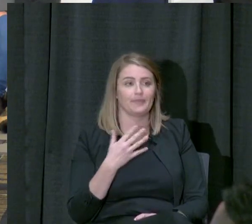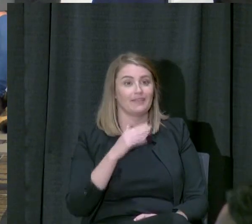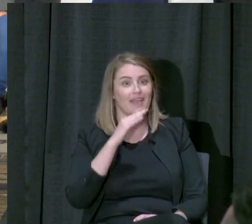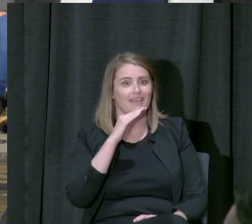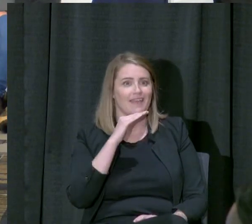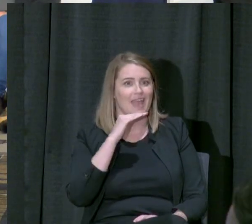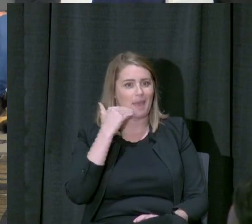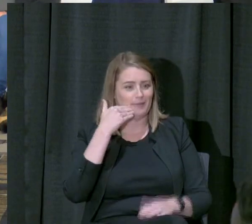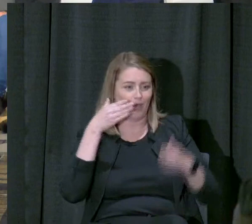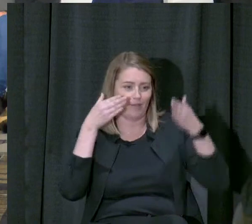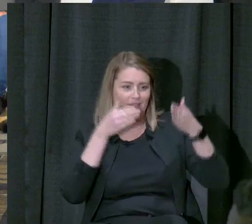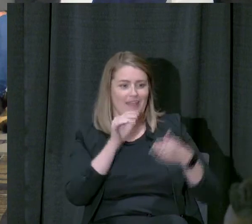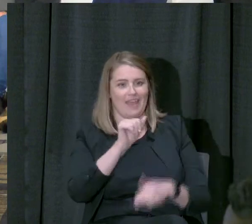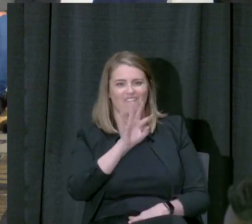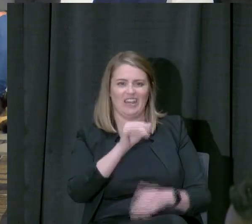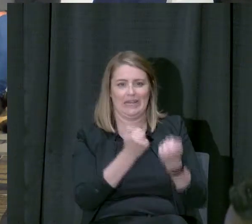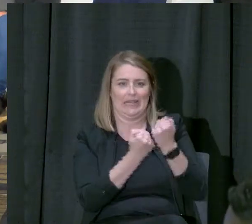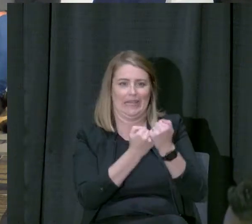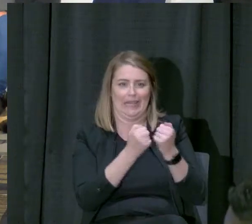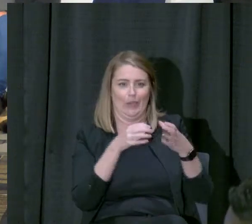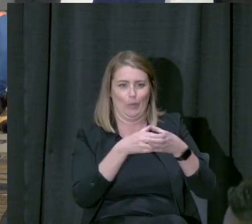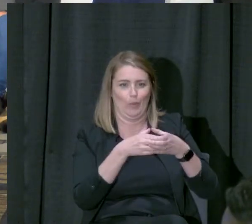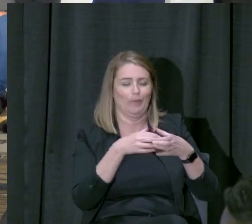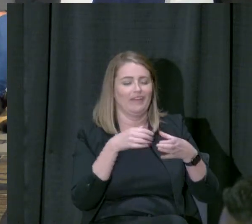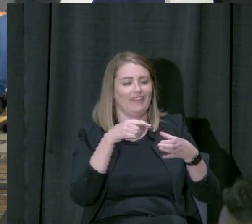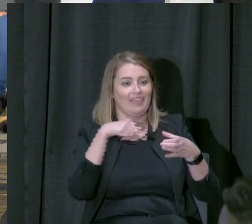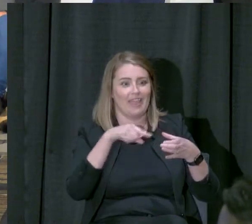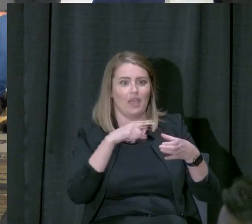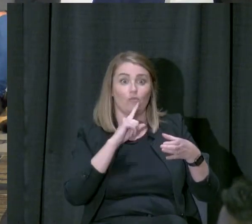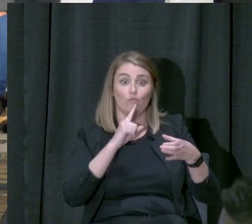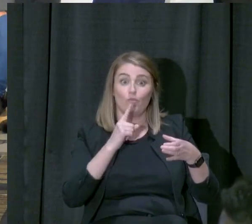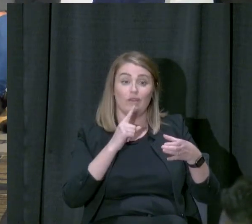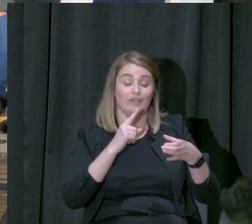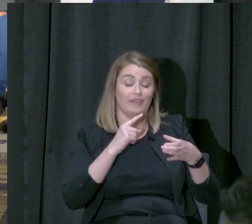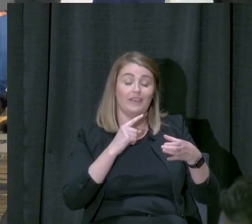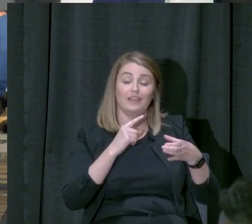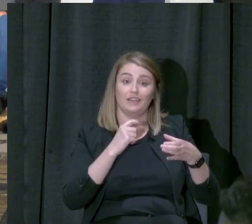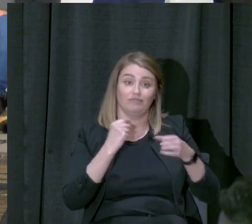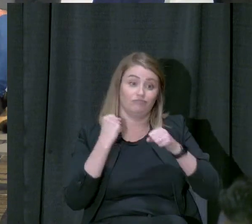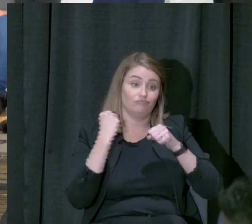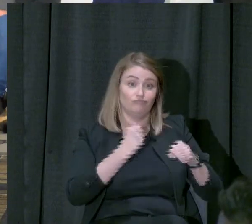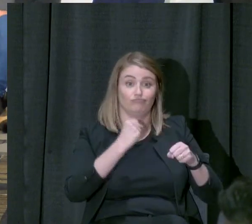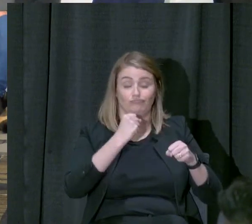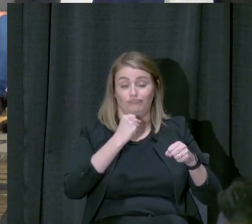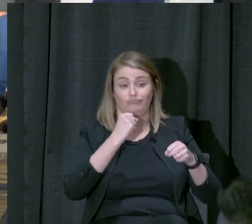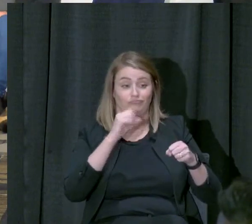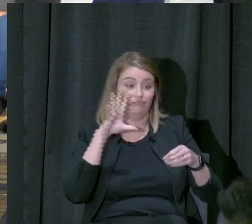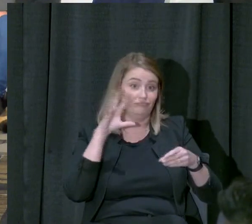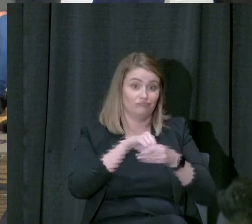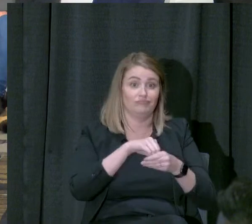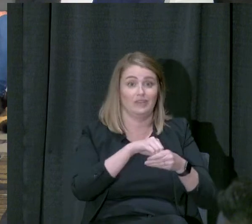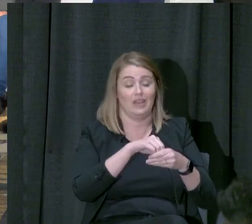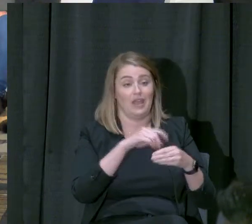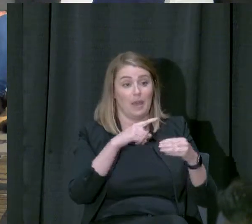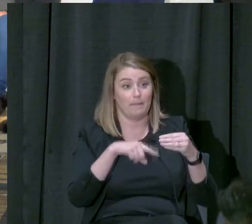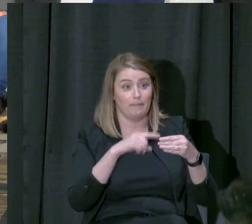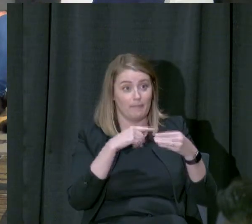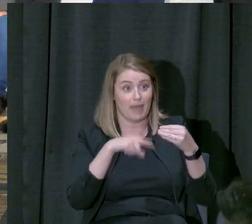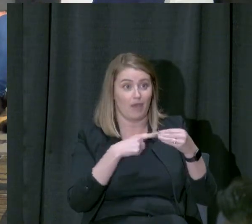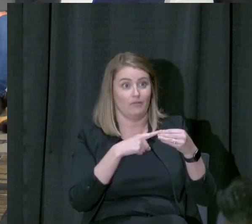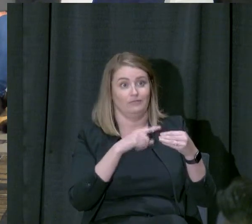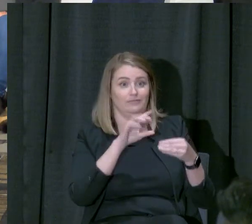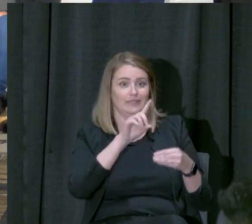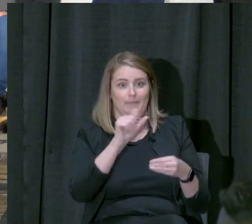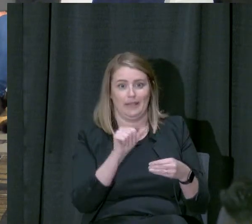Amazonian affinity group that has a huge voice inside Amazon about disability and accessibility. And I love that